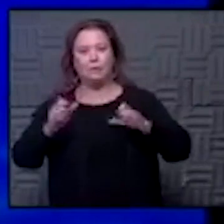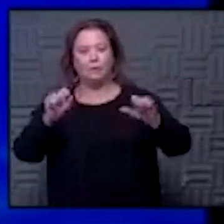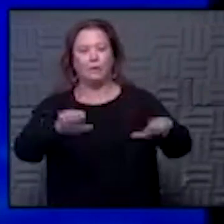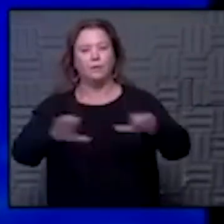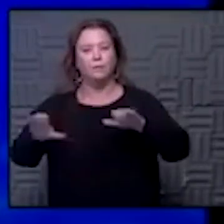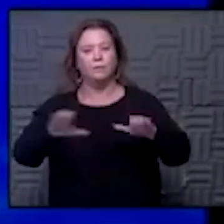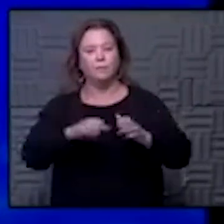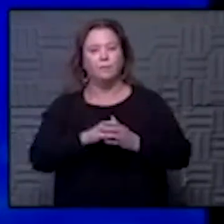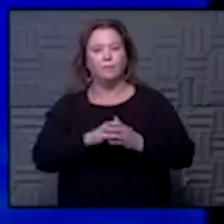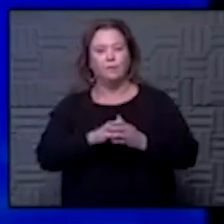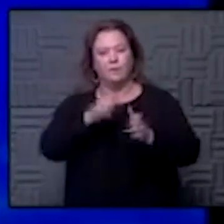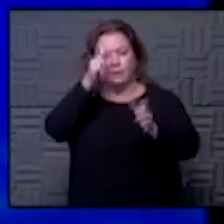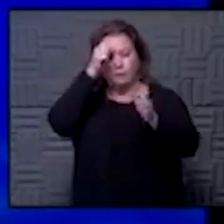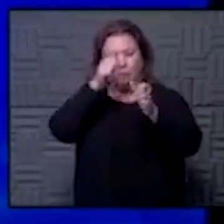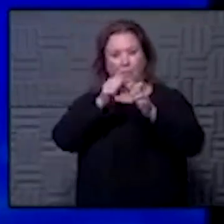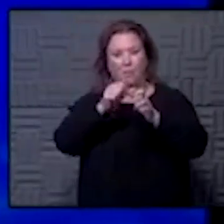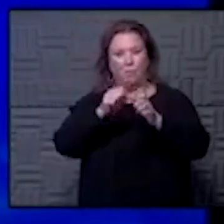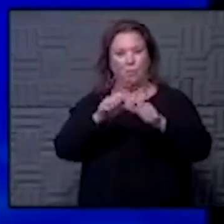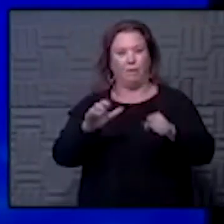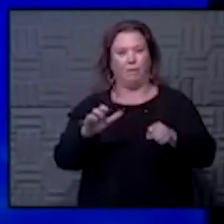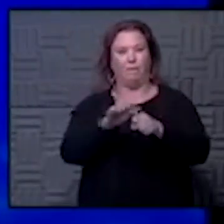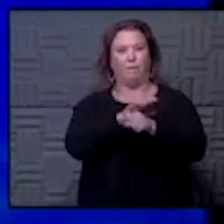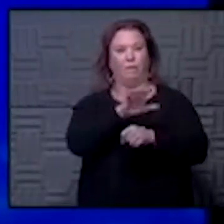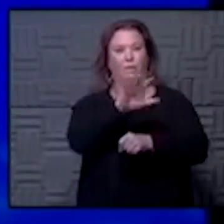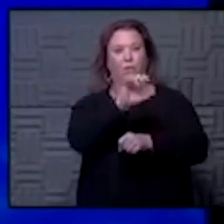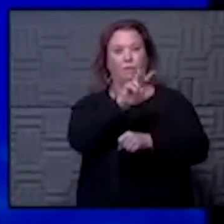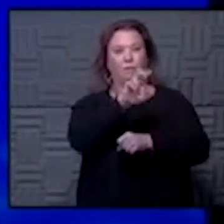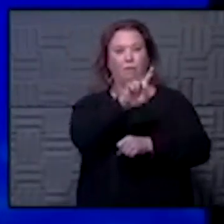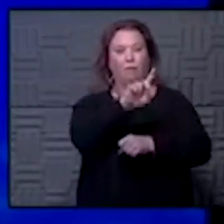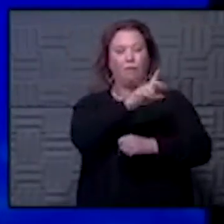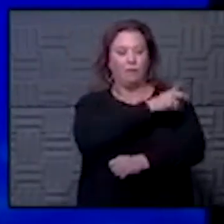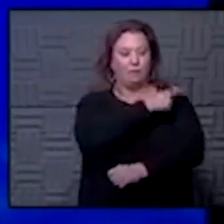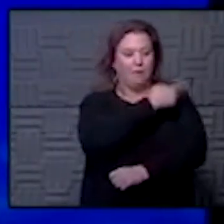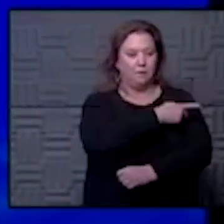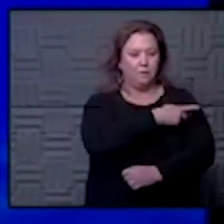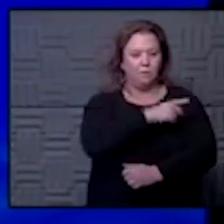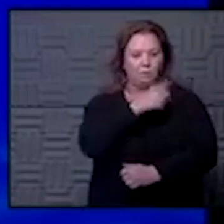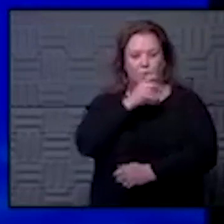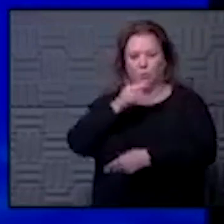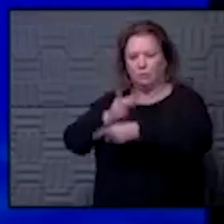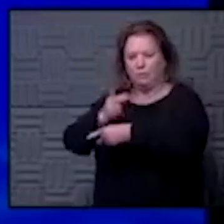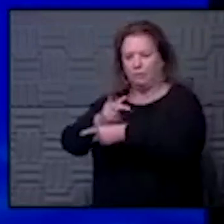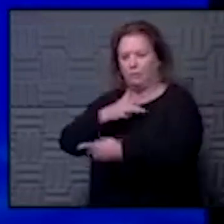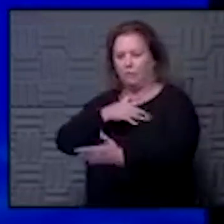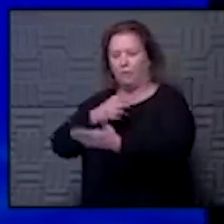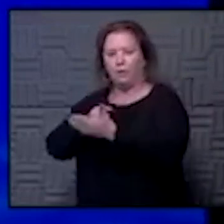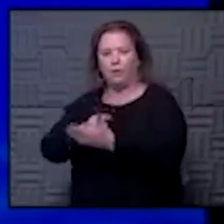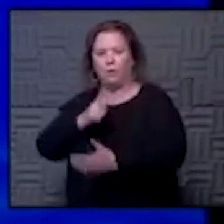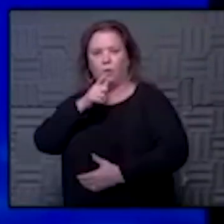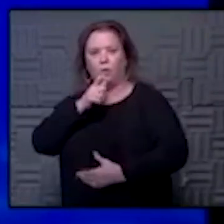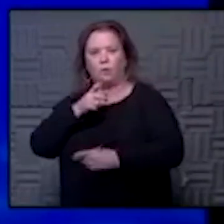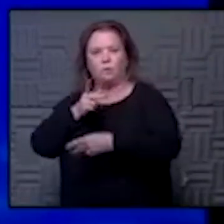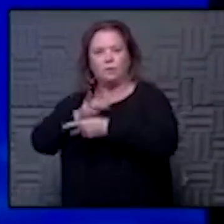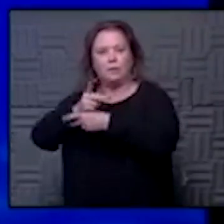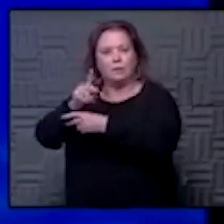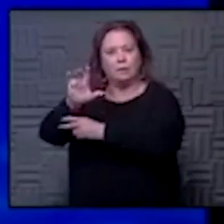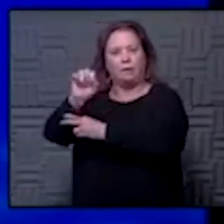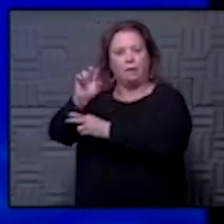have to remember that once we fill up with COVID patients, who takes care of a heart attack or a stroke or any other problem, or your cancer surgery? So,